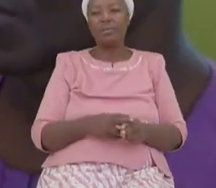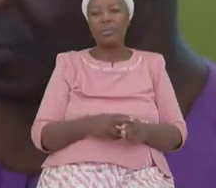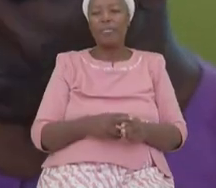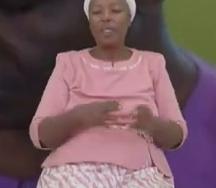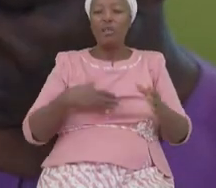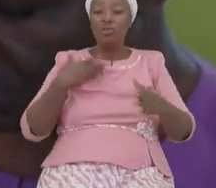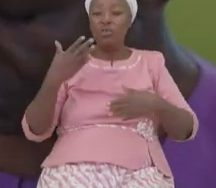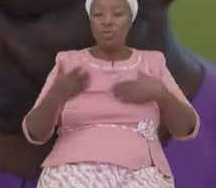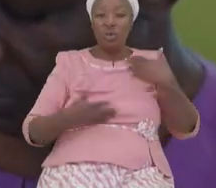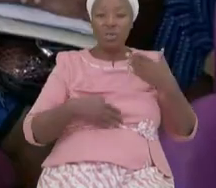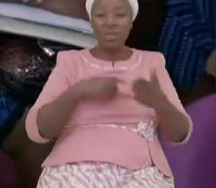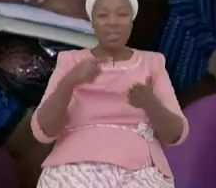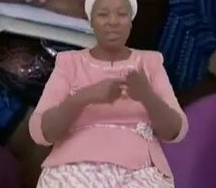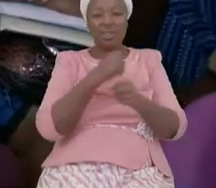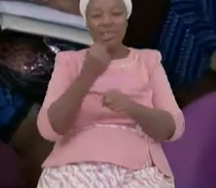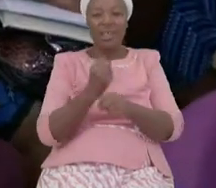Joy this year.